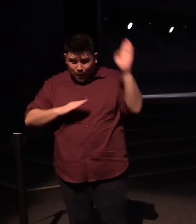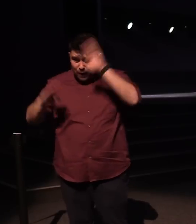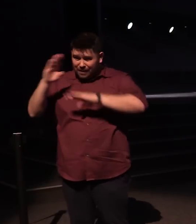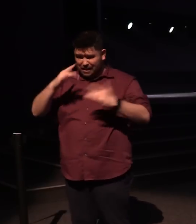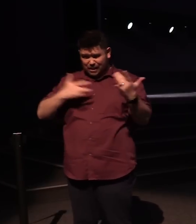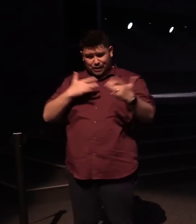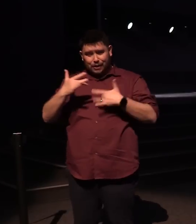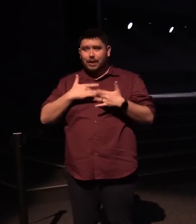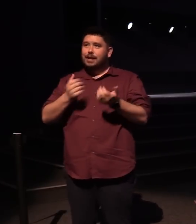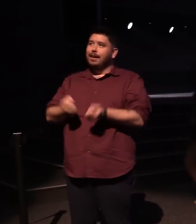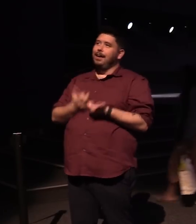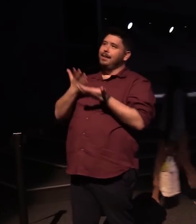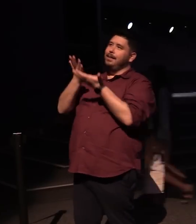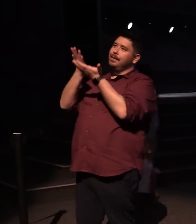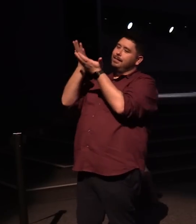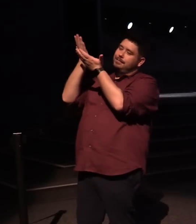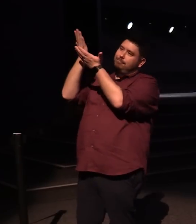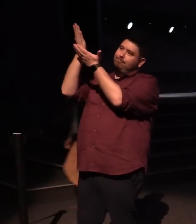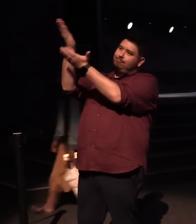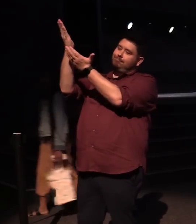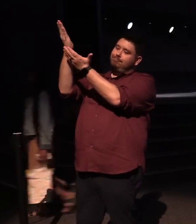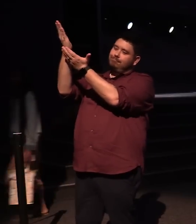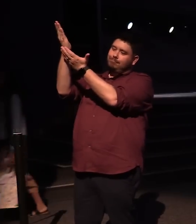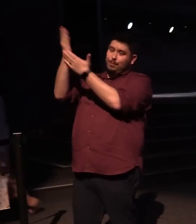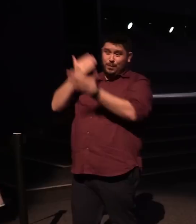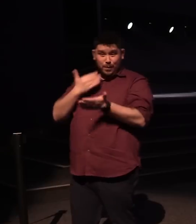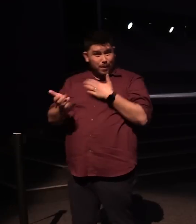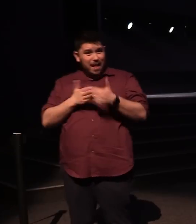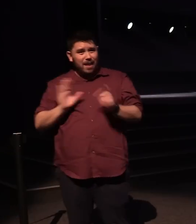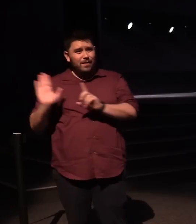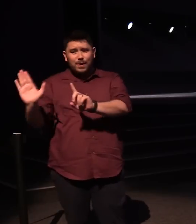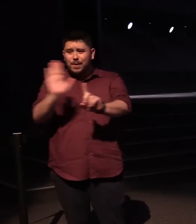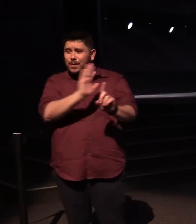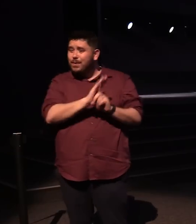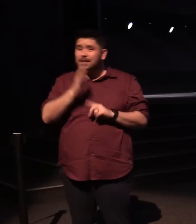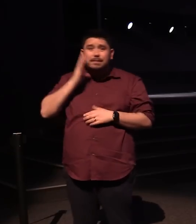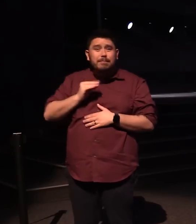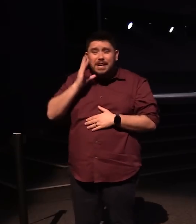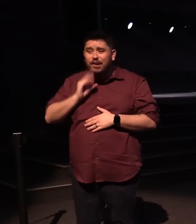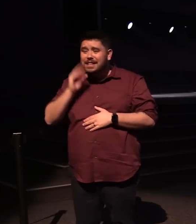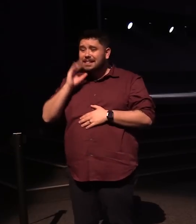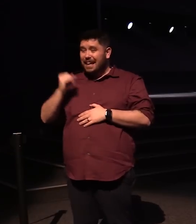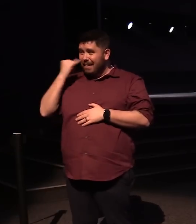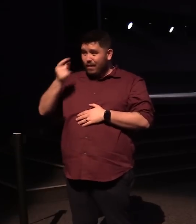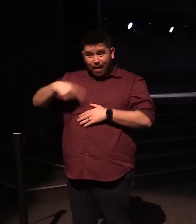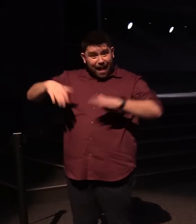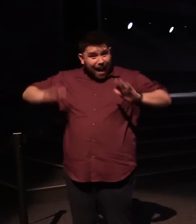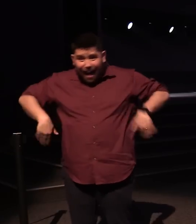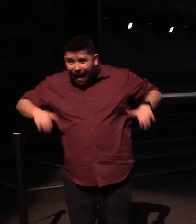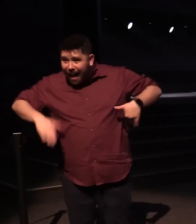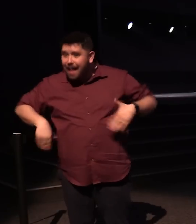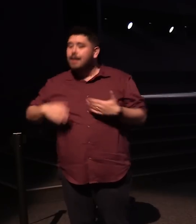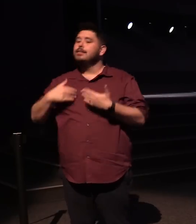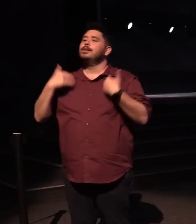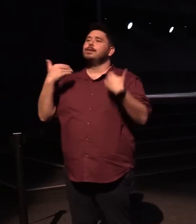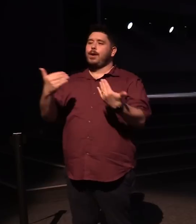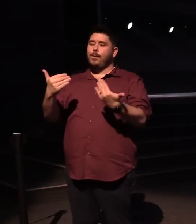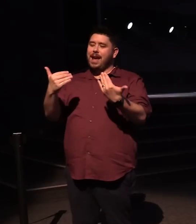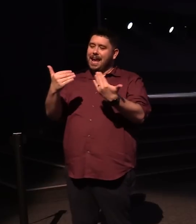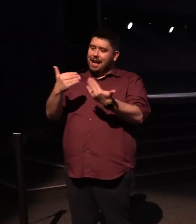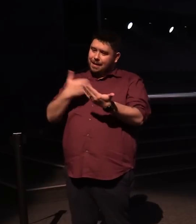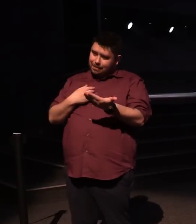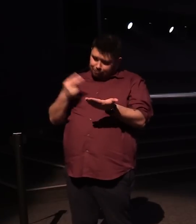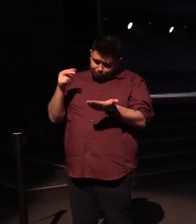us. So whatever you came in with today, I want to invite you, if you're not already standing, to stand and posture your heart